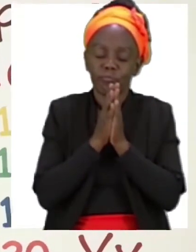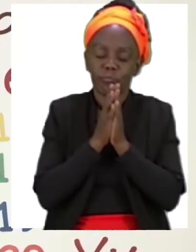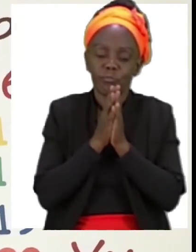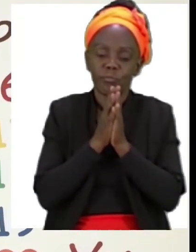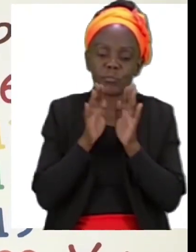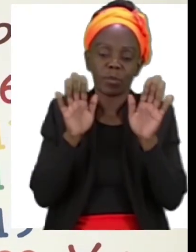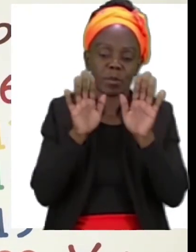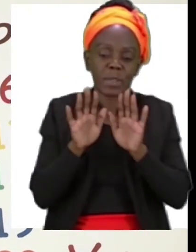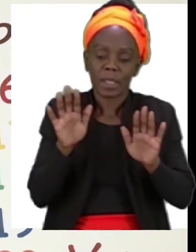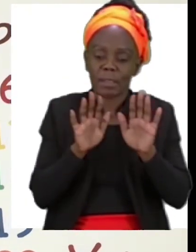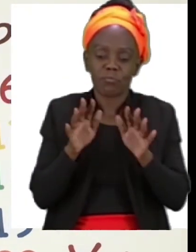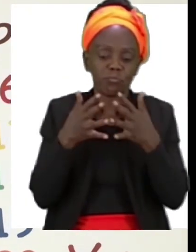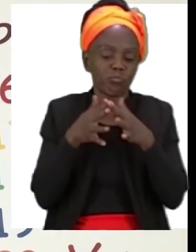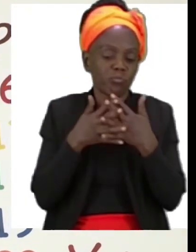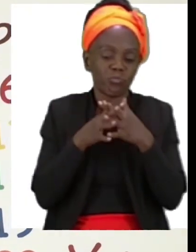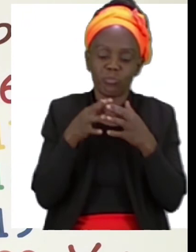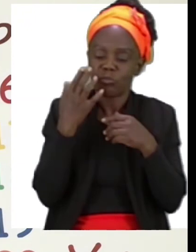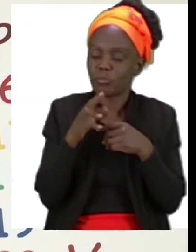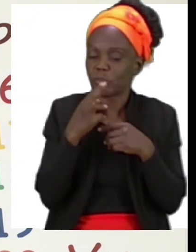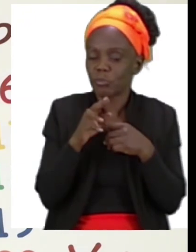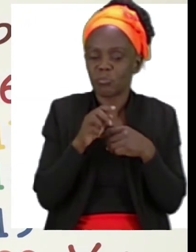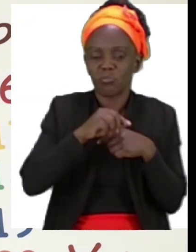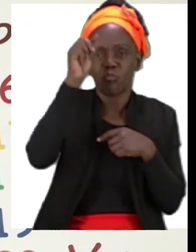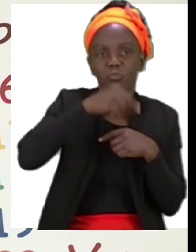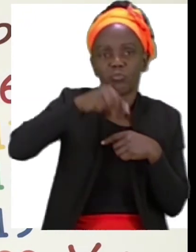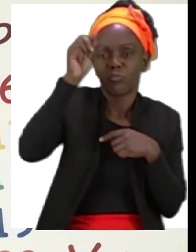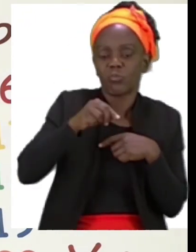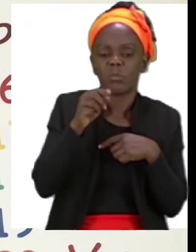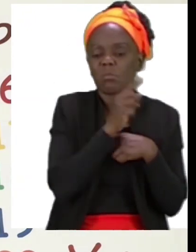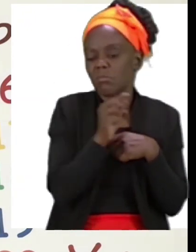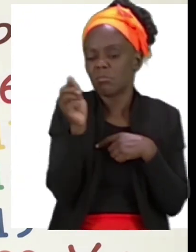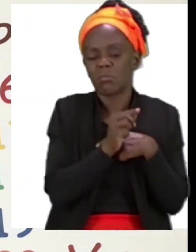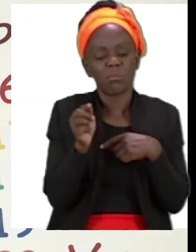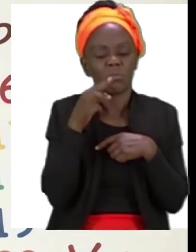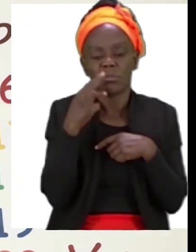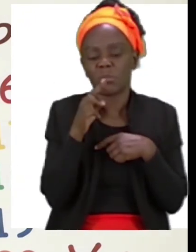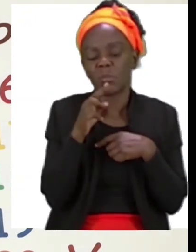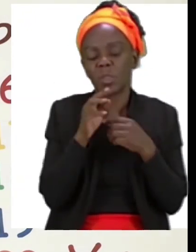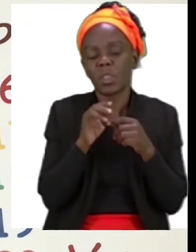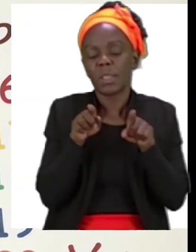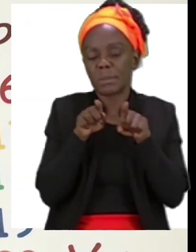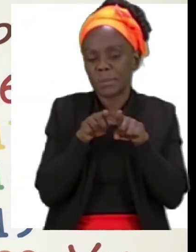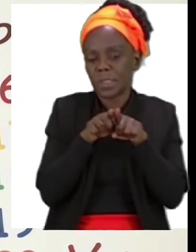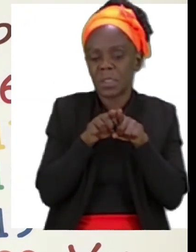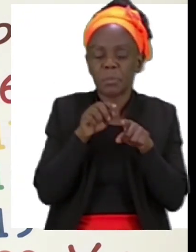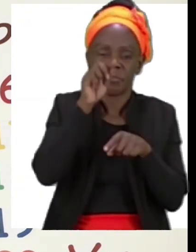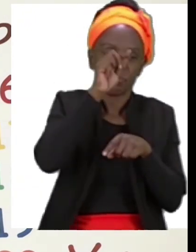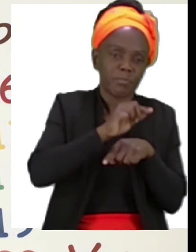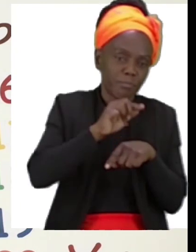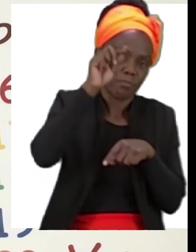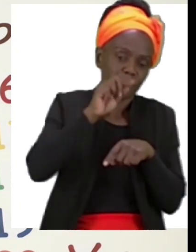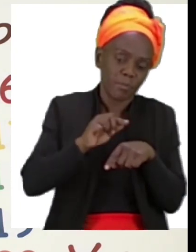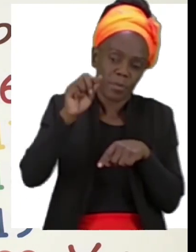down or from side to side, or little circular motions,